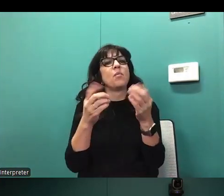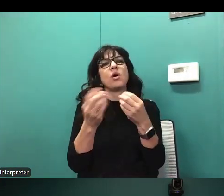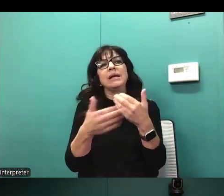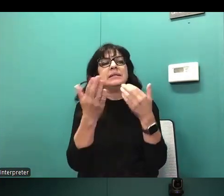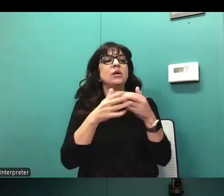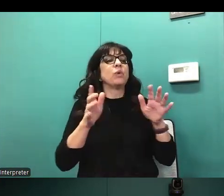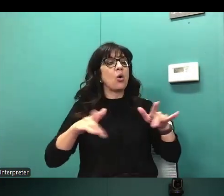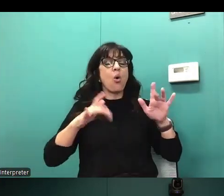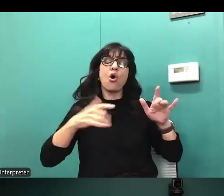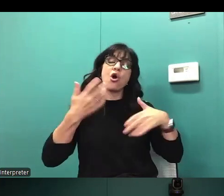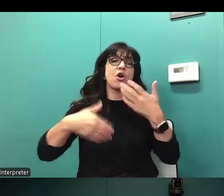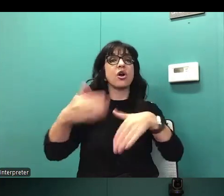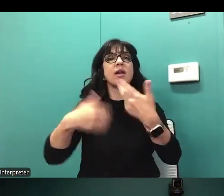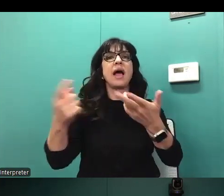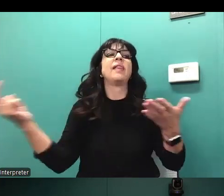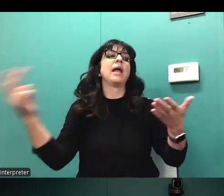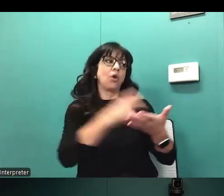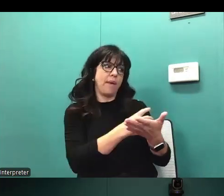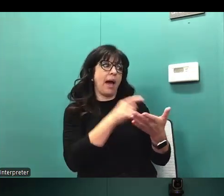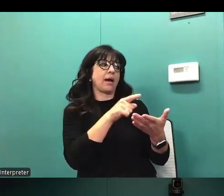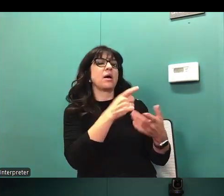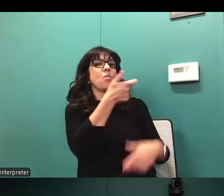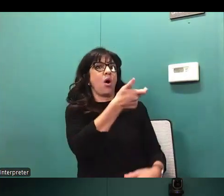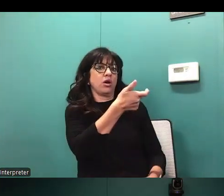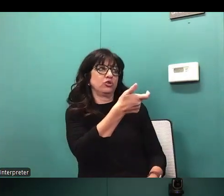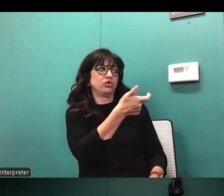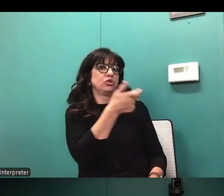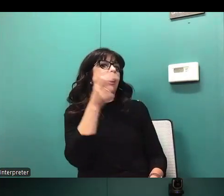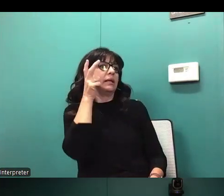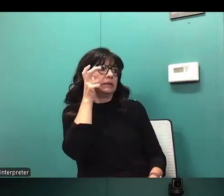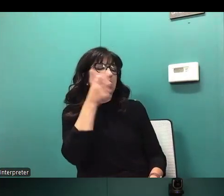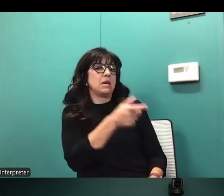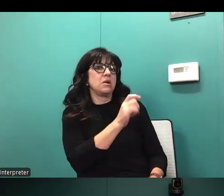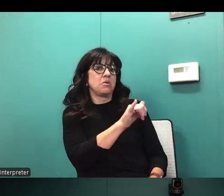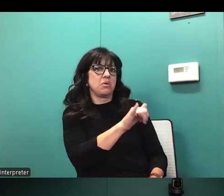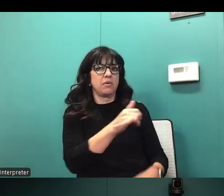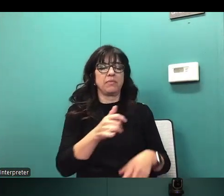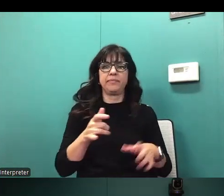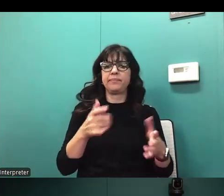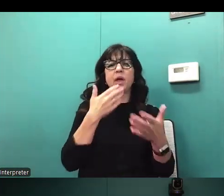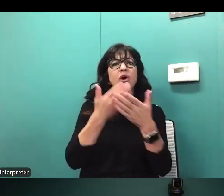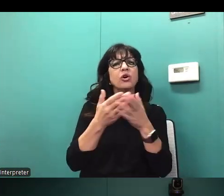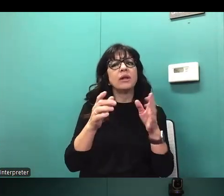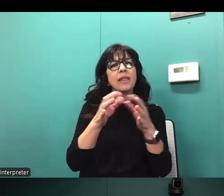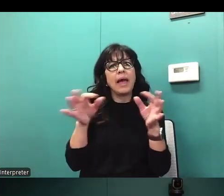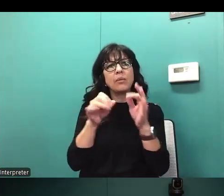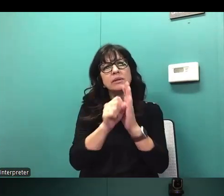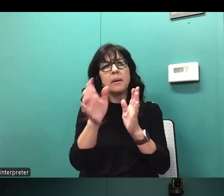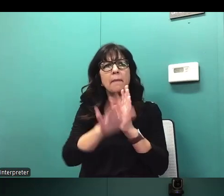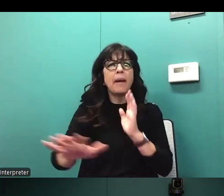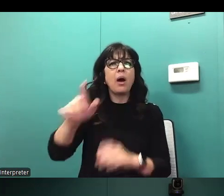conversations, do whatever you're going to do, and then go back and just listen to it again. A good language sample is considered to be around